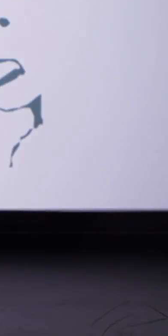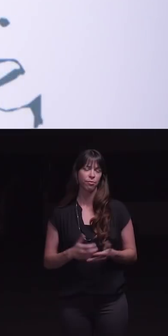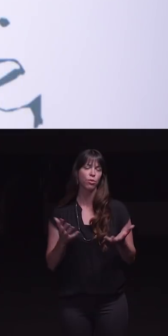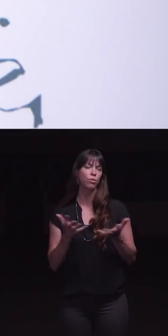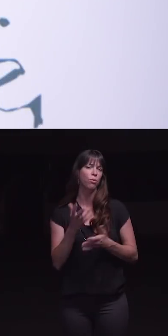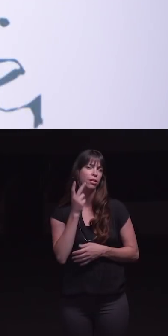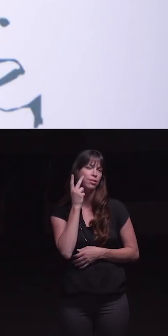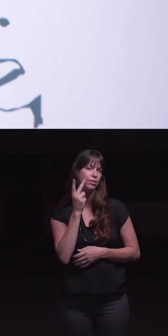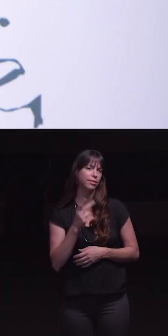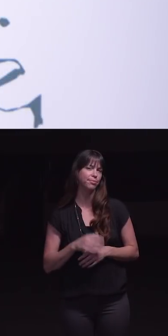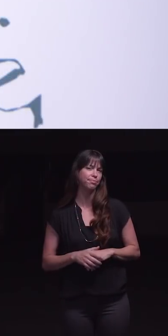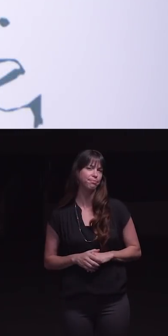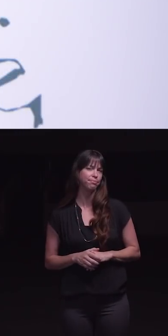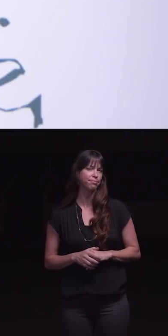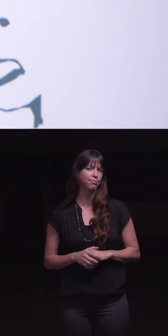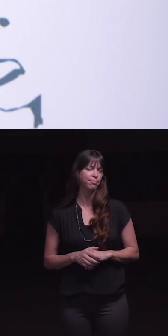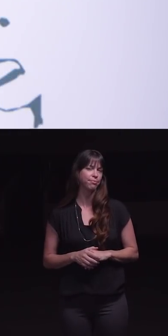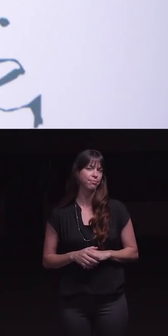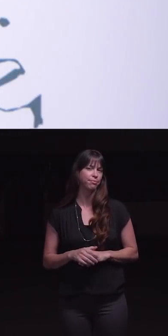What do you see?